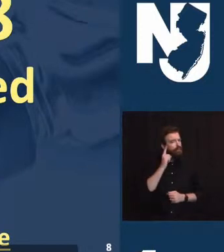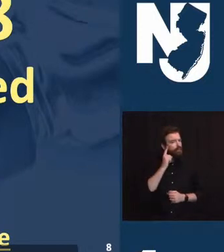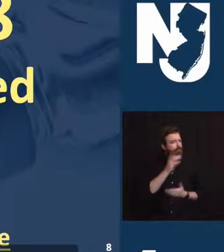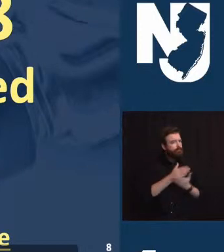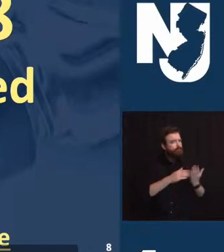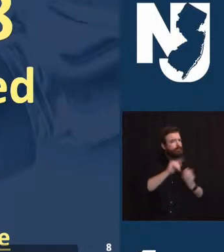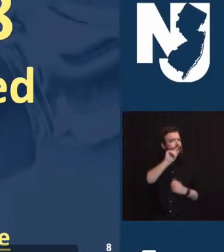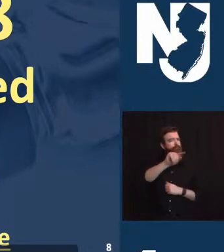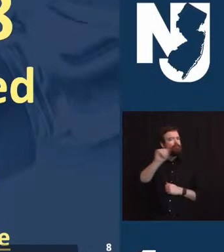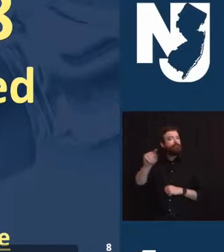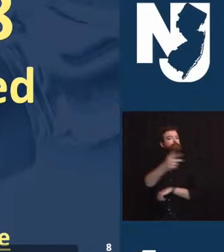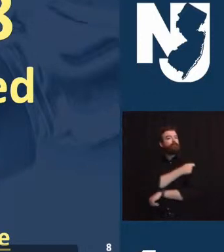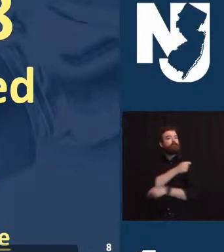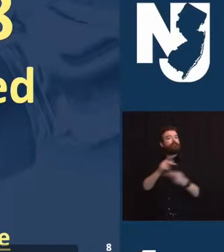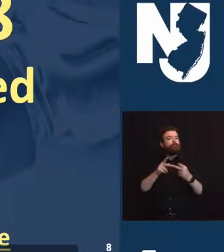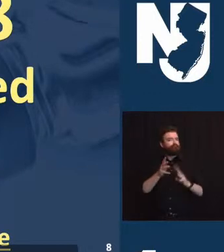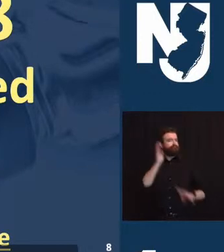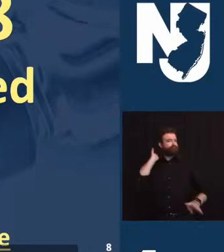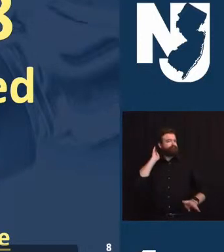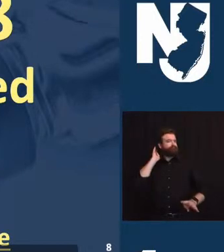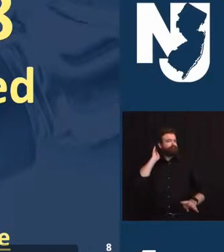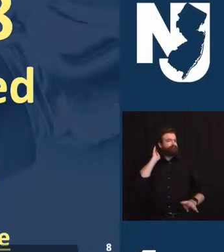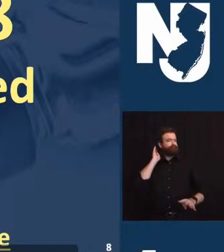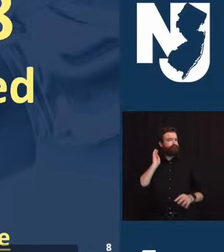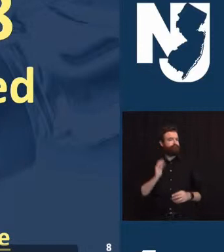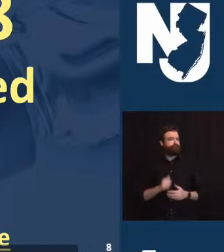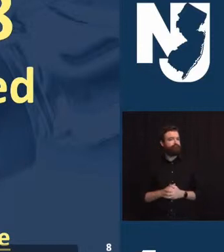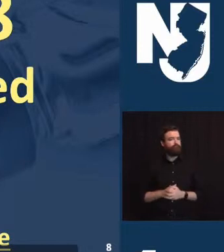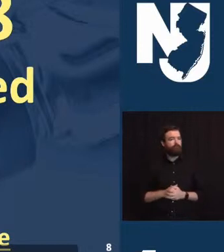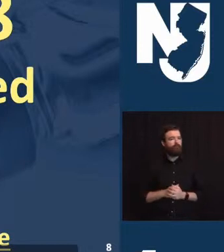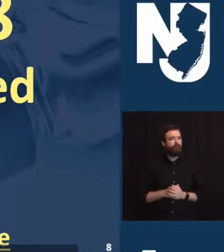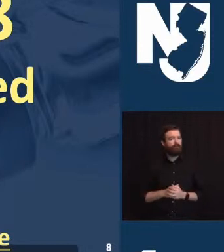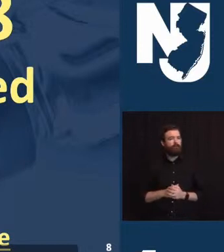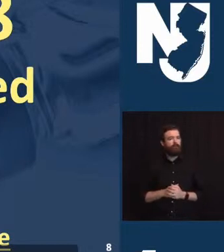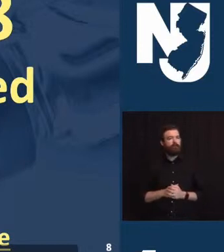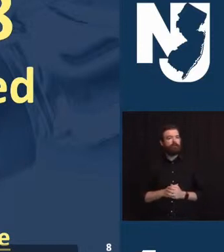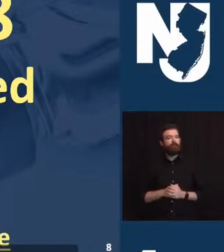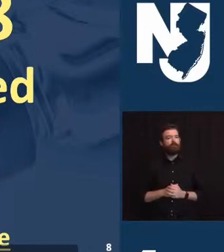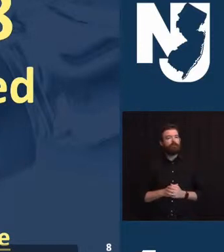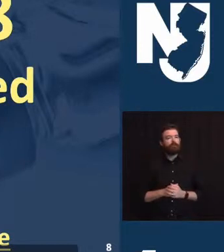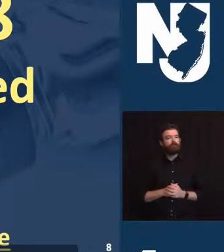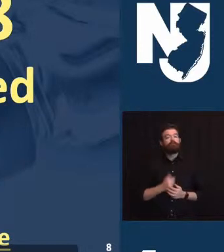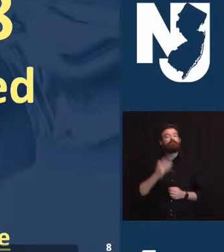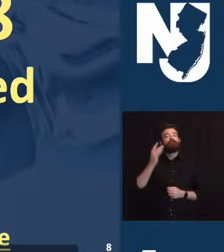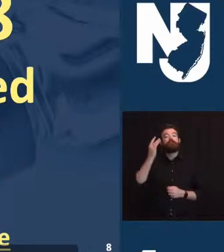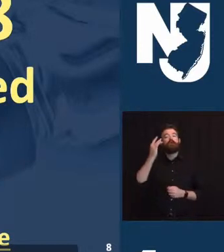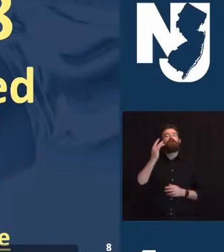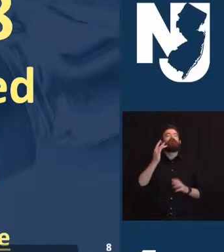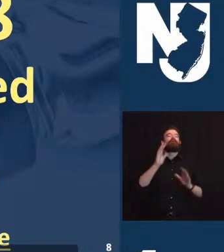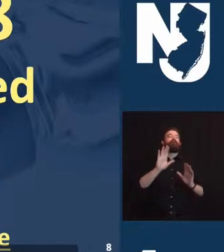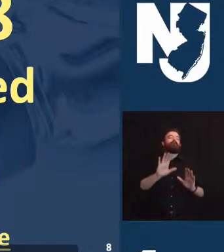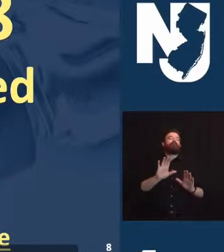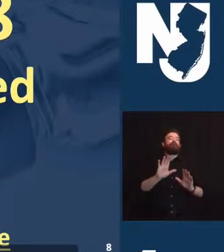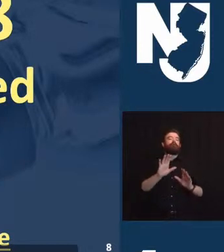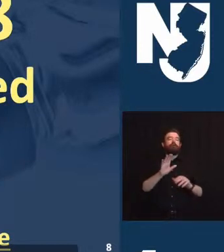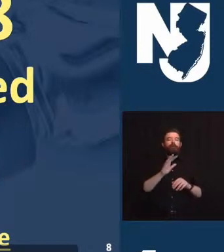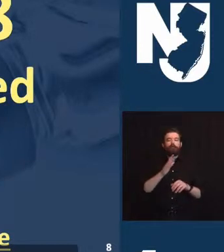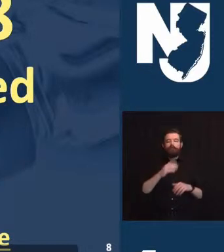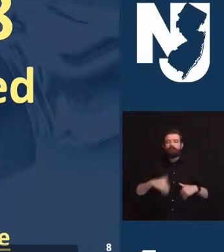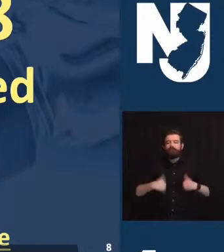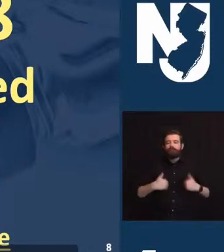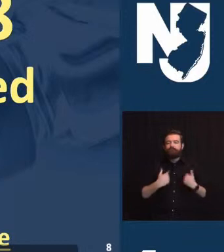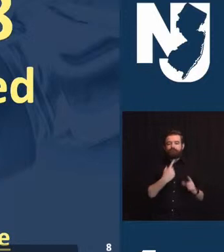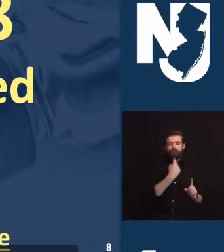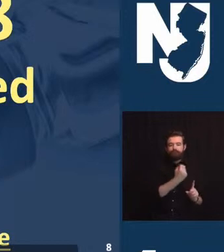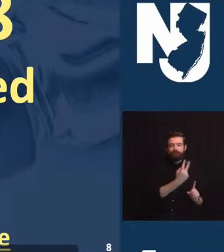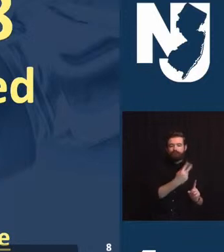to 15-year-old group arrived with their parents and guardians to get their first doses of the Pfizer vaccine. Judy, I was told at